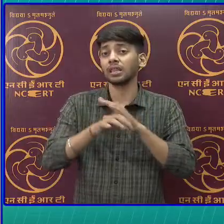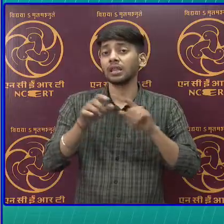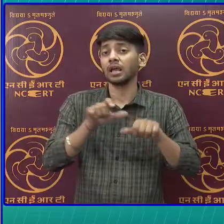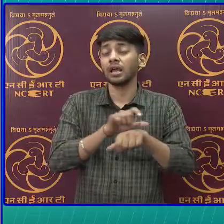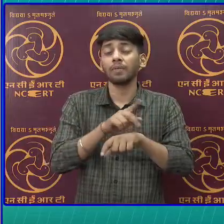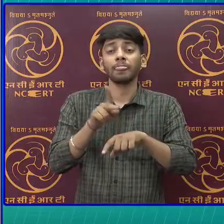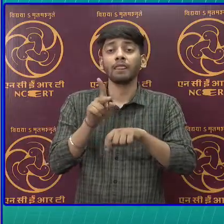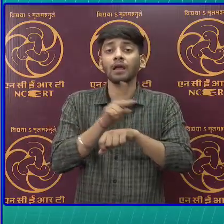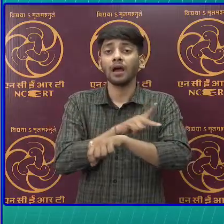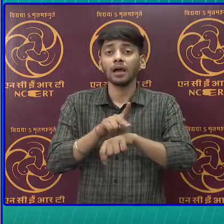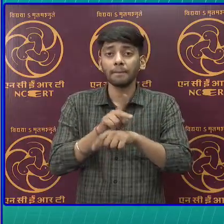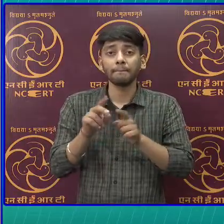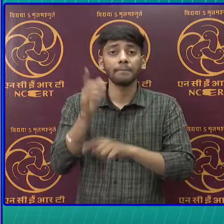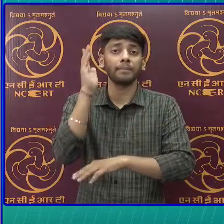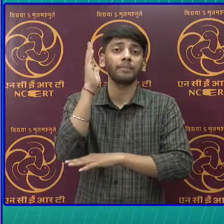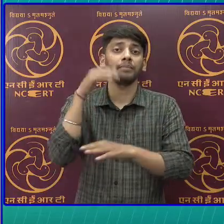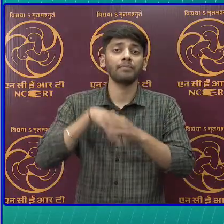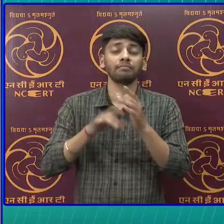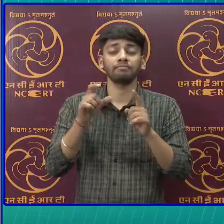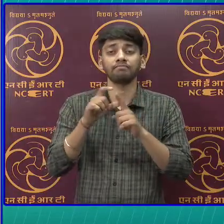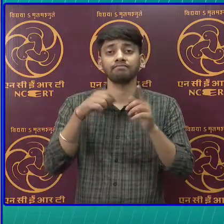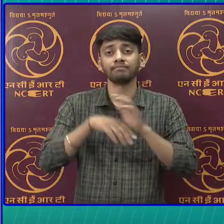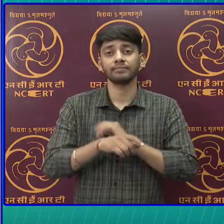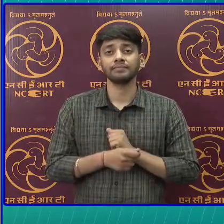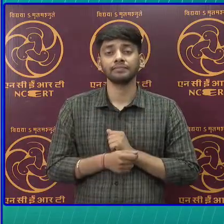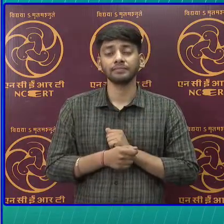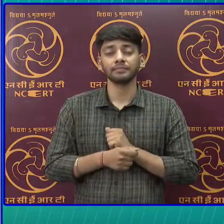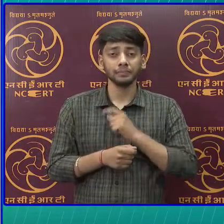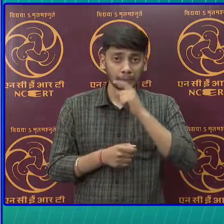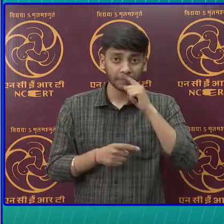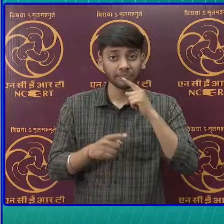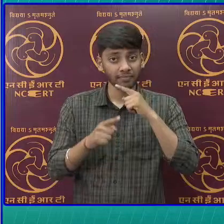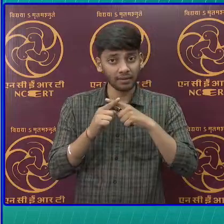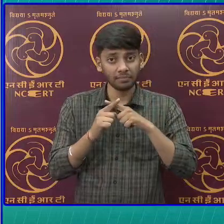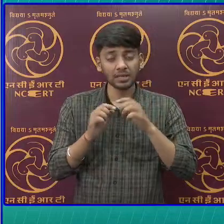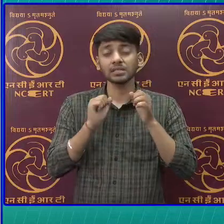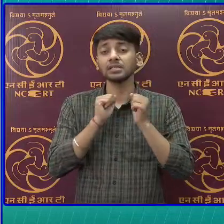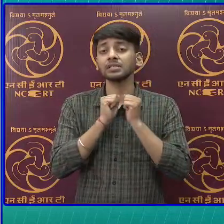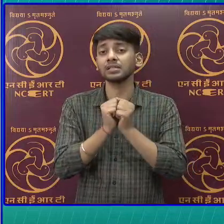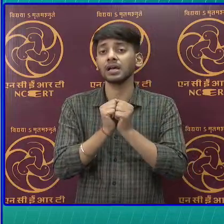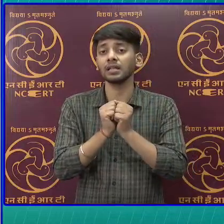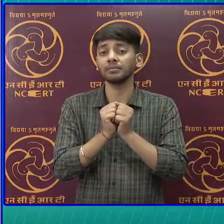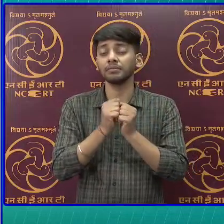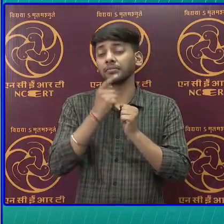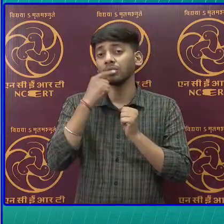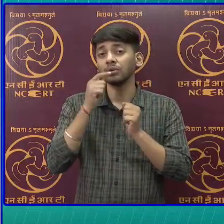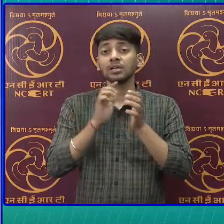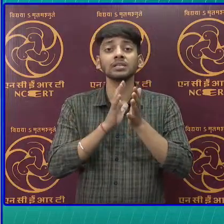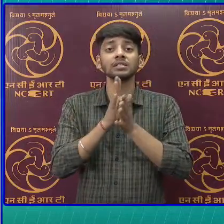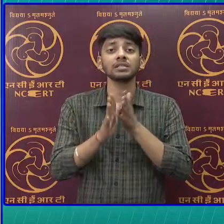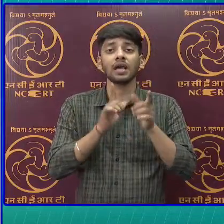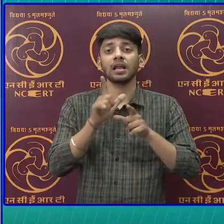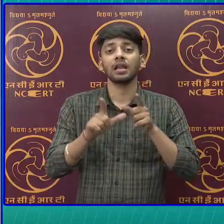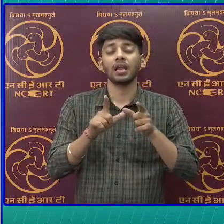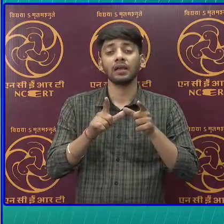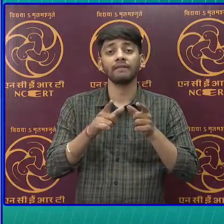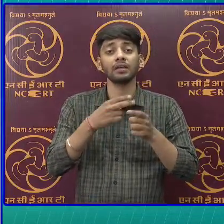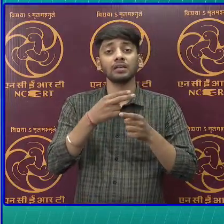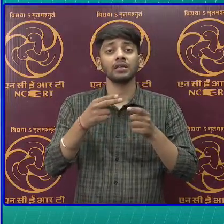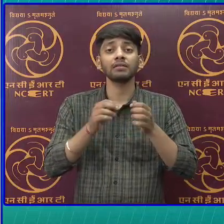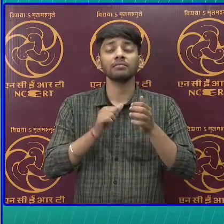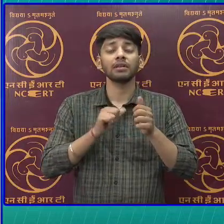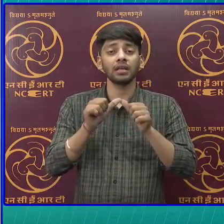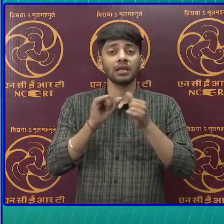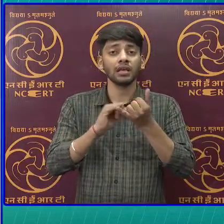and welcome to our session. Namaste. Yes, and along with this, we are also joined by our sign language interpreter, Ashish.